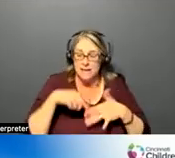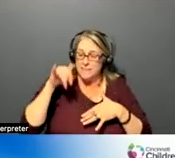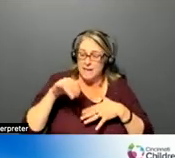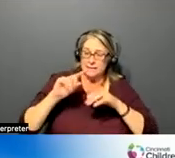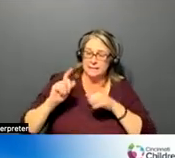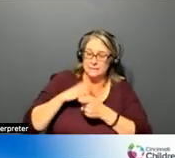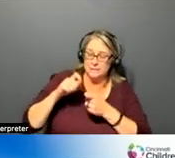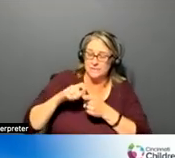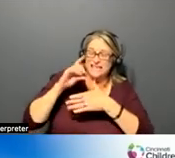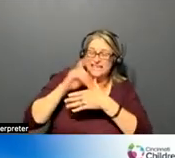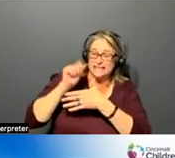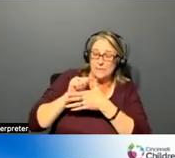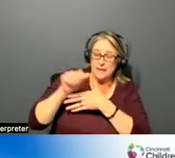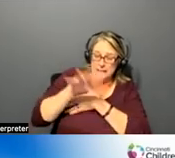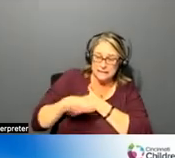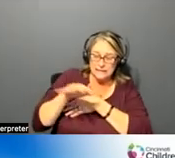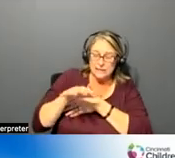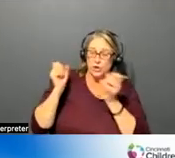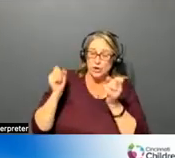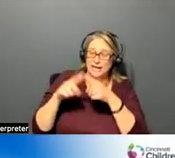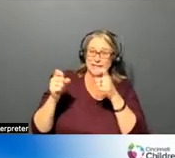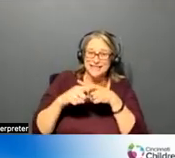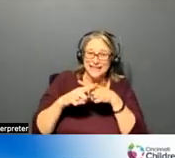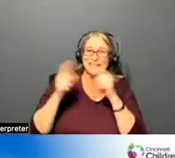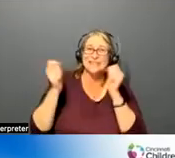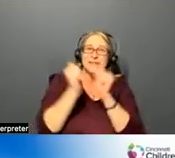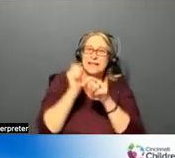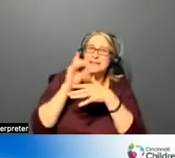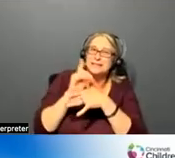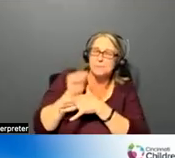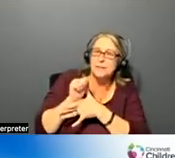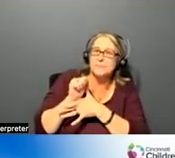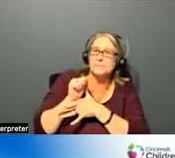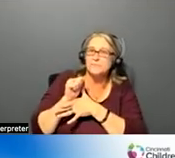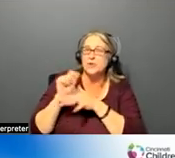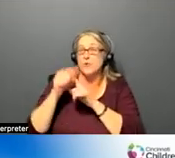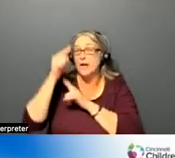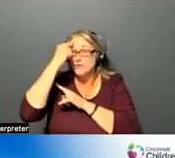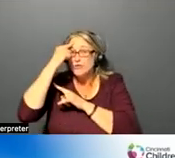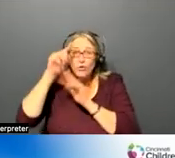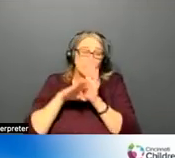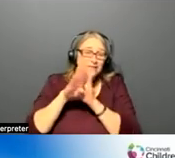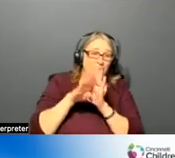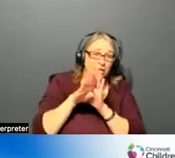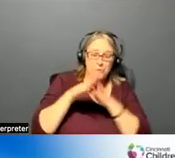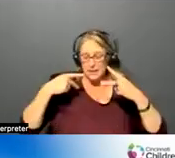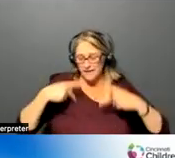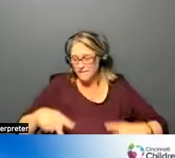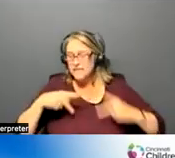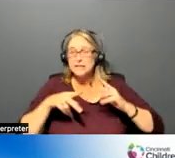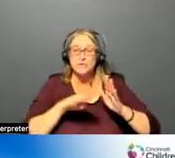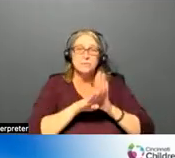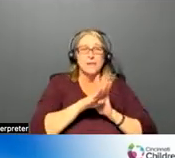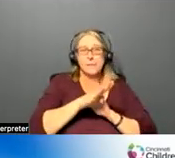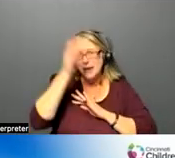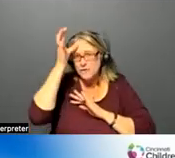disabilities spaces, there are intersections within disability. We have neurodevelopmental disability, we have physical disabilities, you have